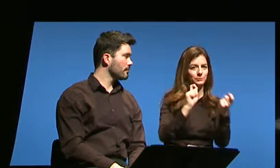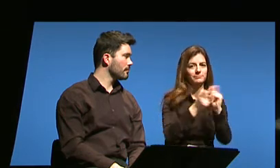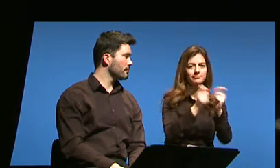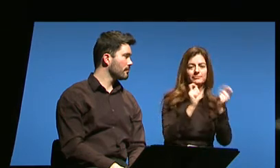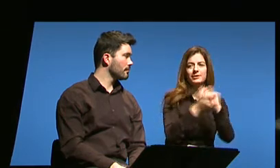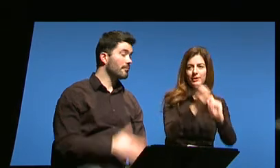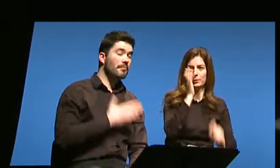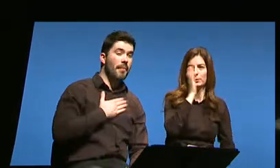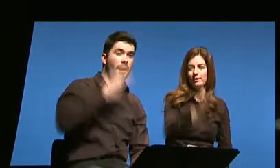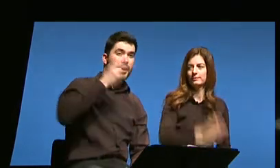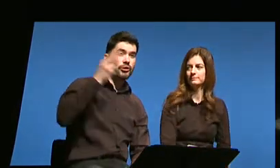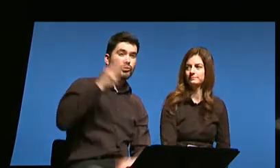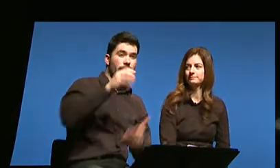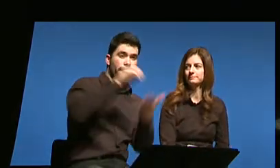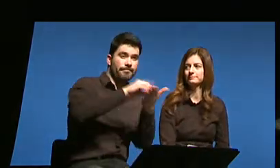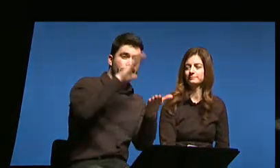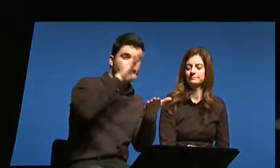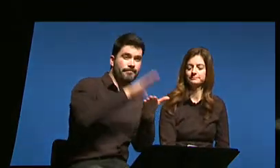history.